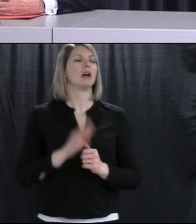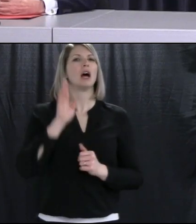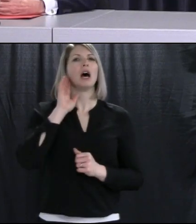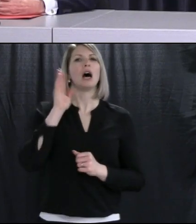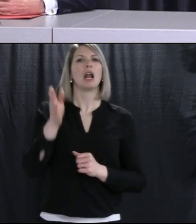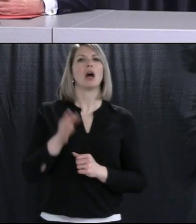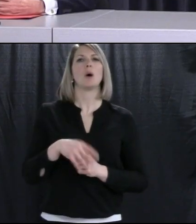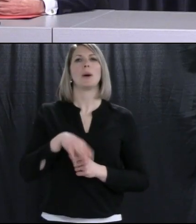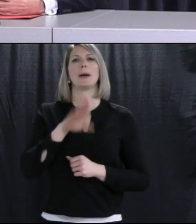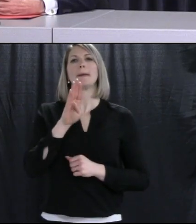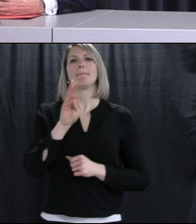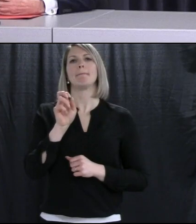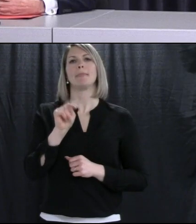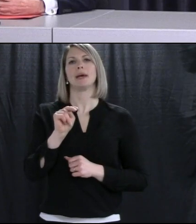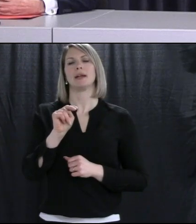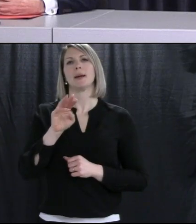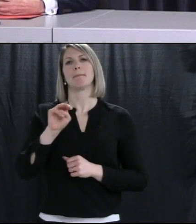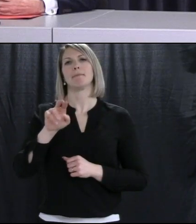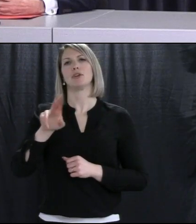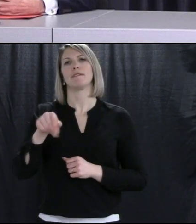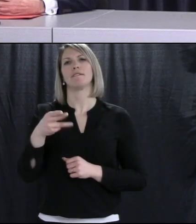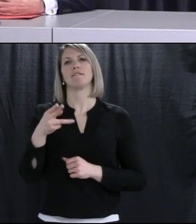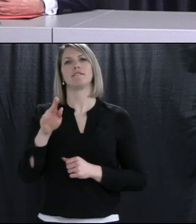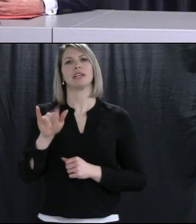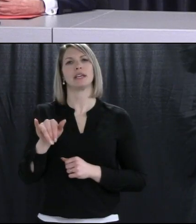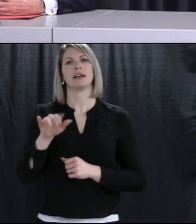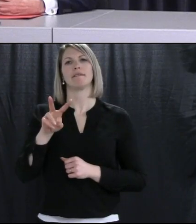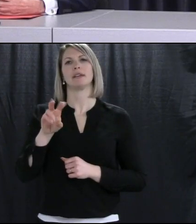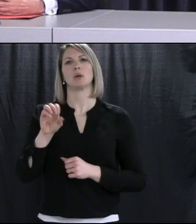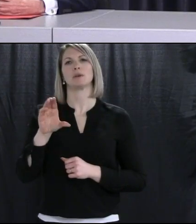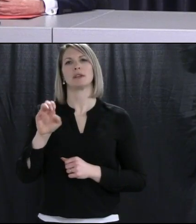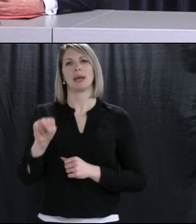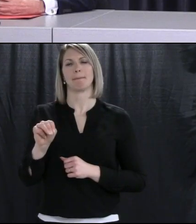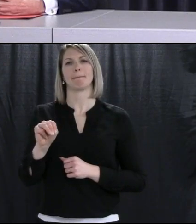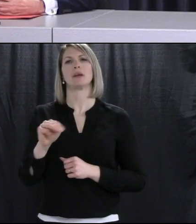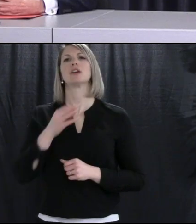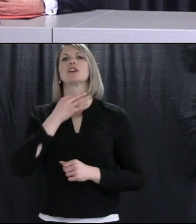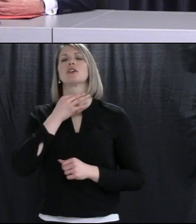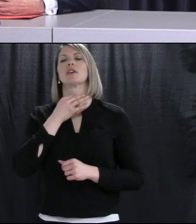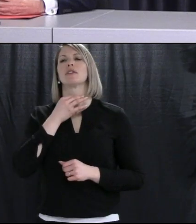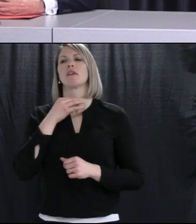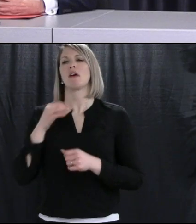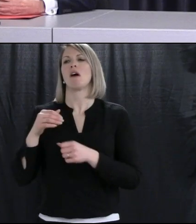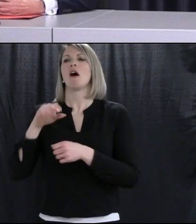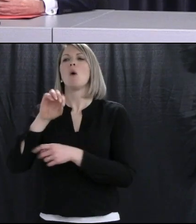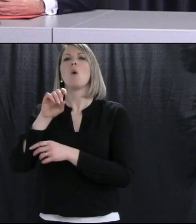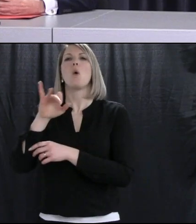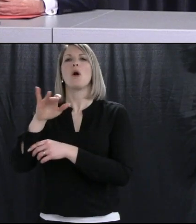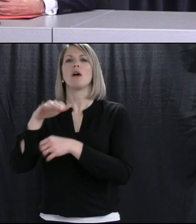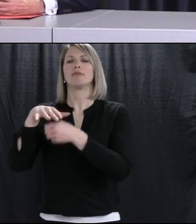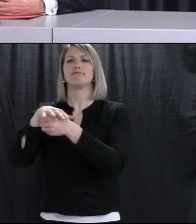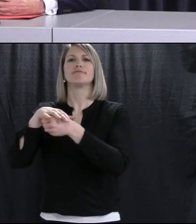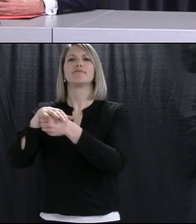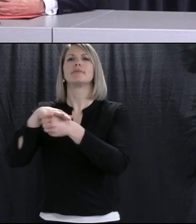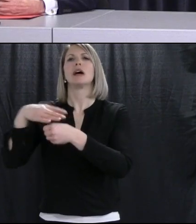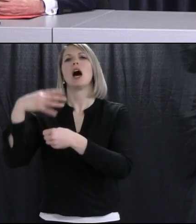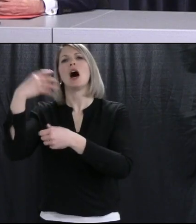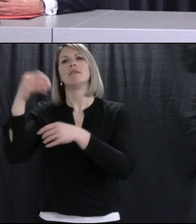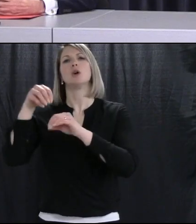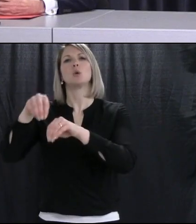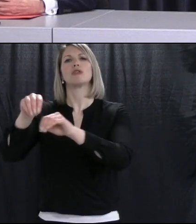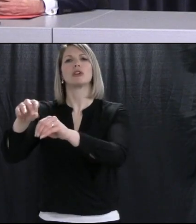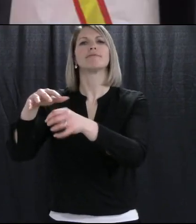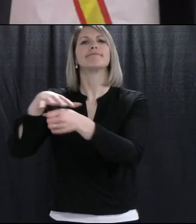VOCM. Premier Ball, just looking for an update on the offshore and if their employees are expected to self-isolate for 14 days when they come back.